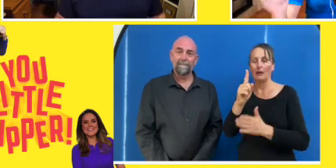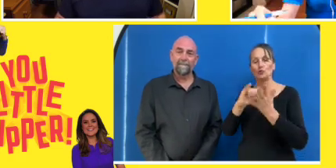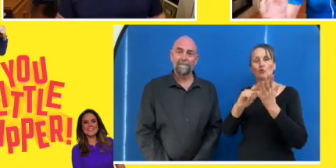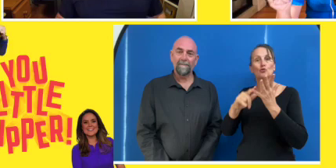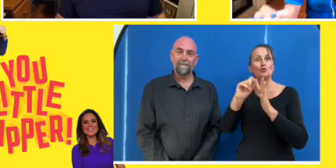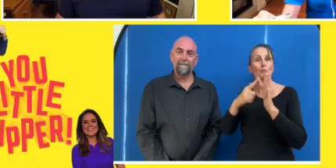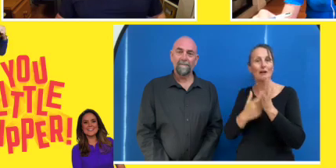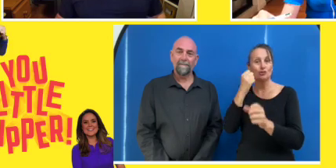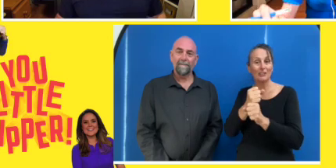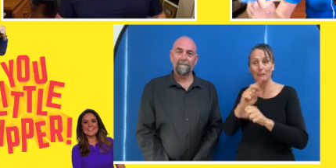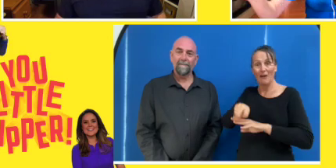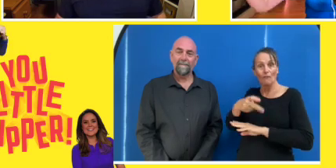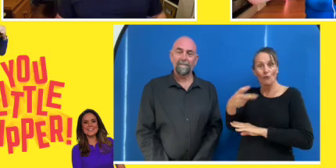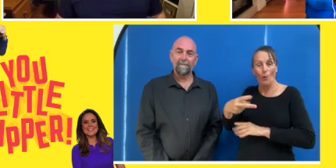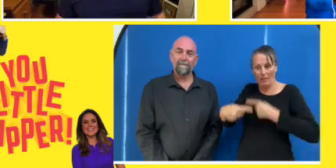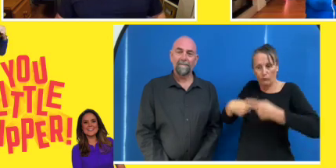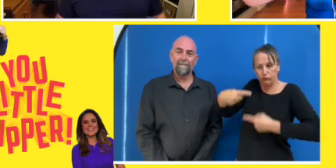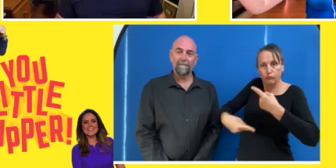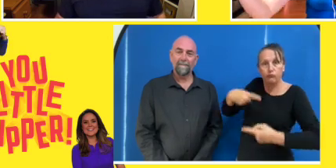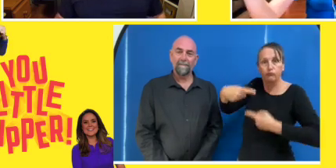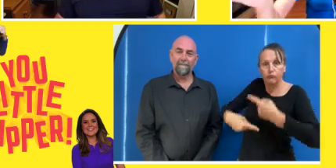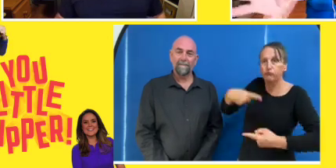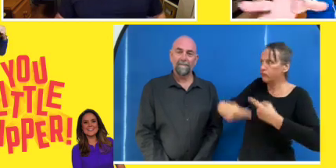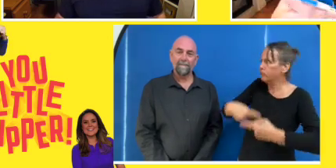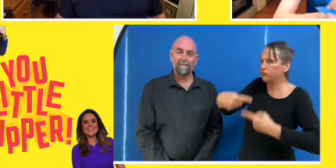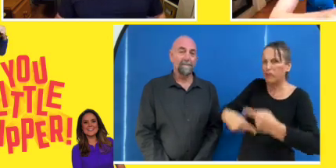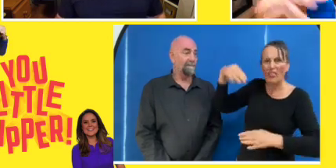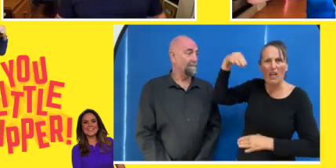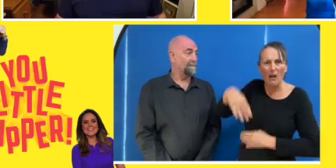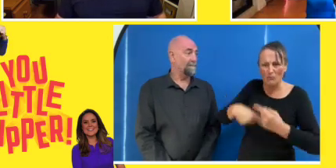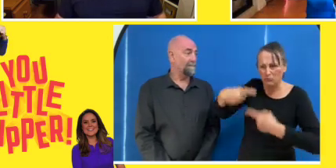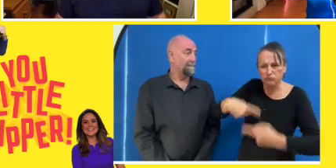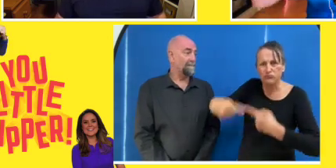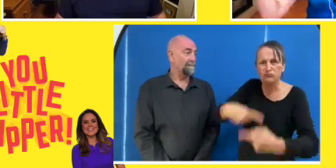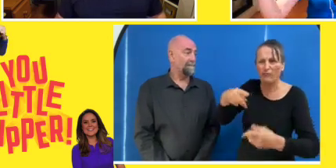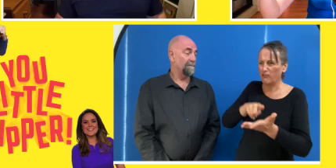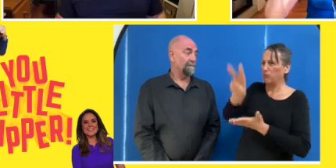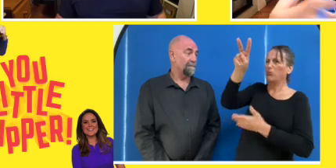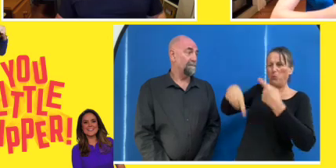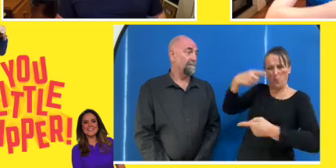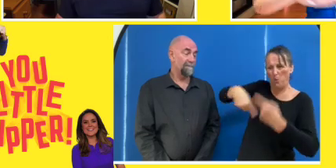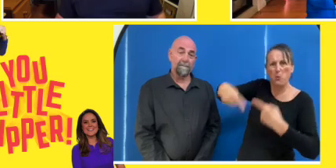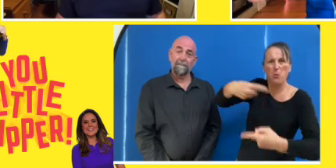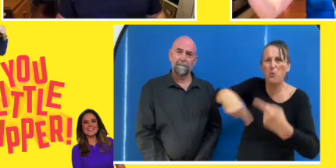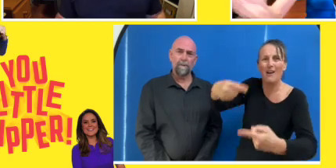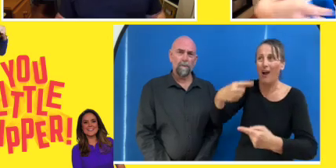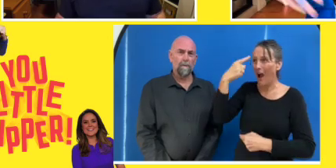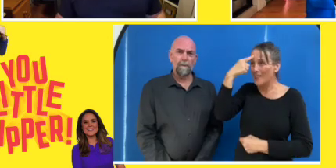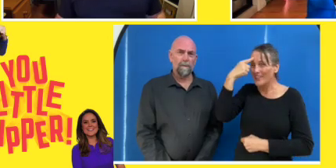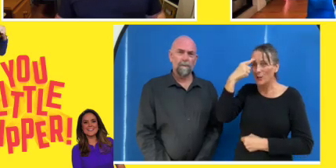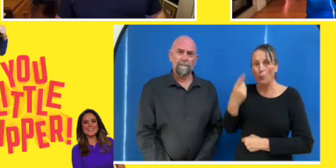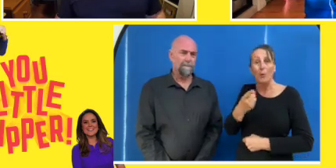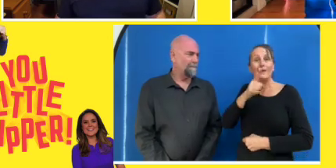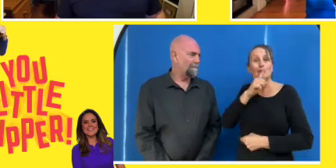today. But in the Super G, he actually fell for a really long time down the mountain, and he was going at such speed. So he'd slipped,